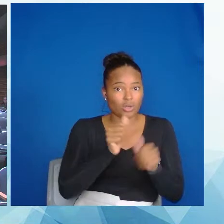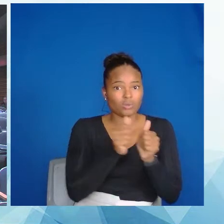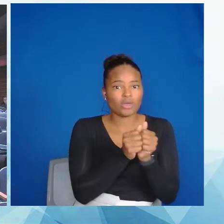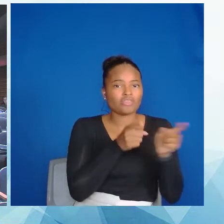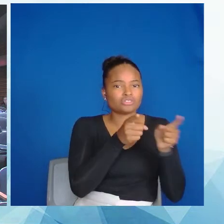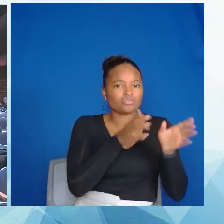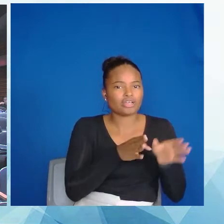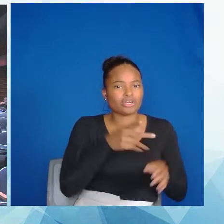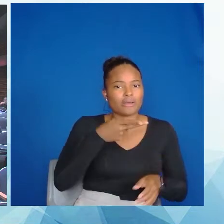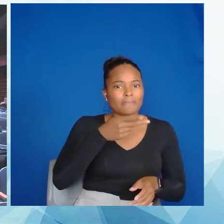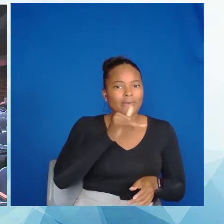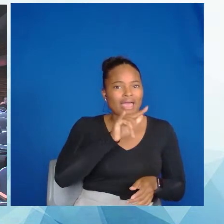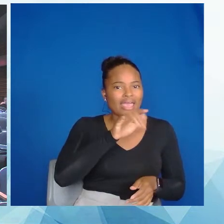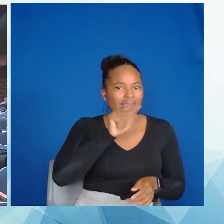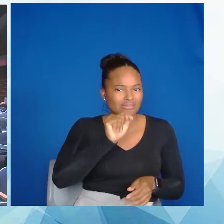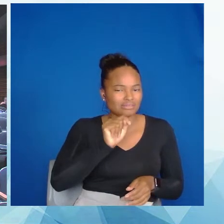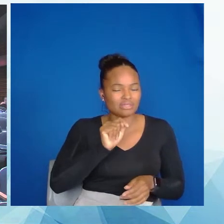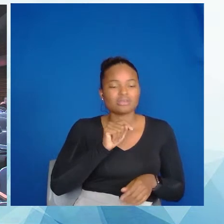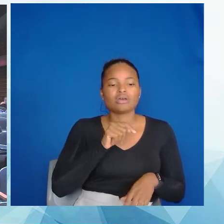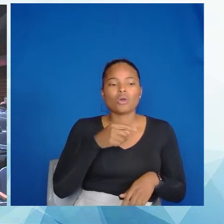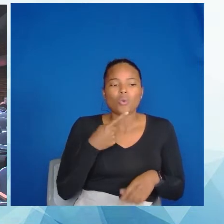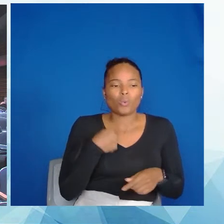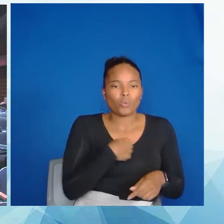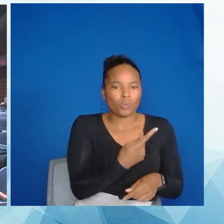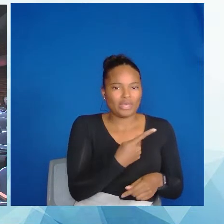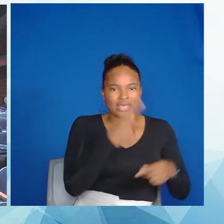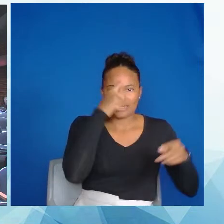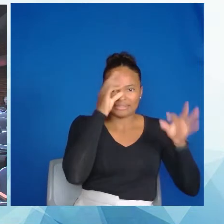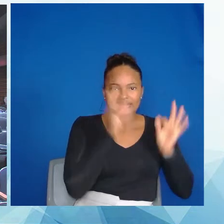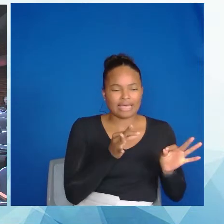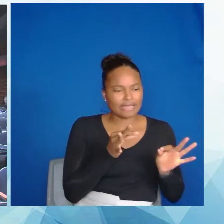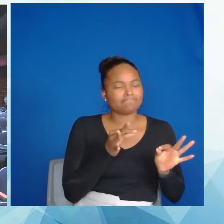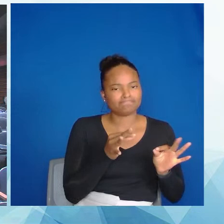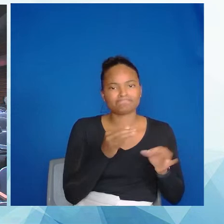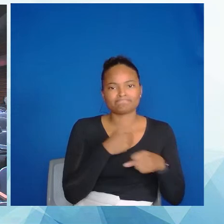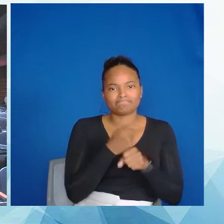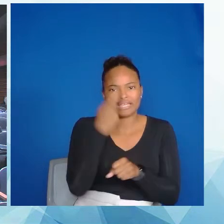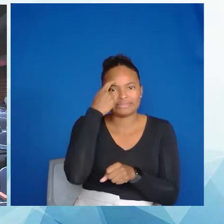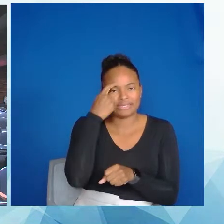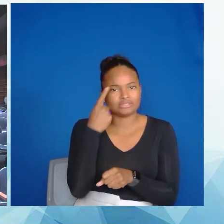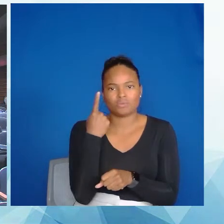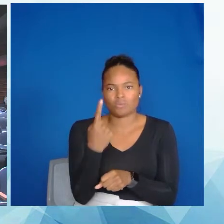we determined that it would really just make more sense to have one policy.